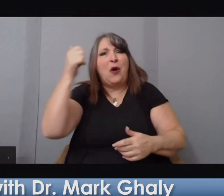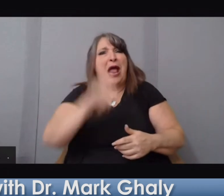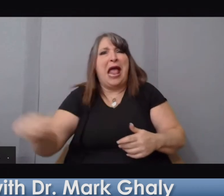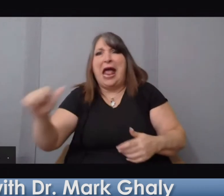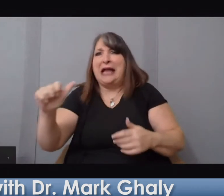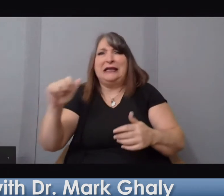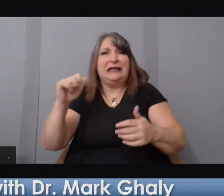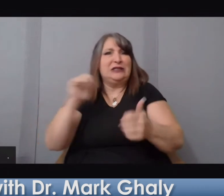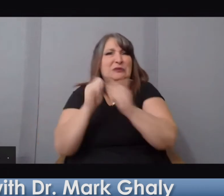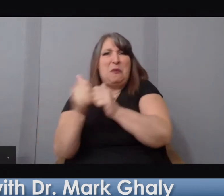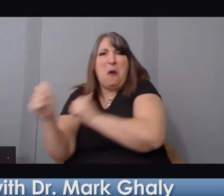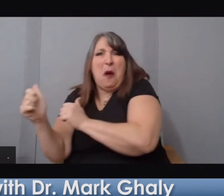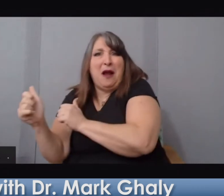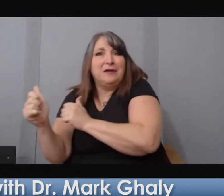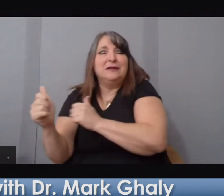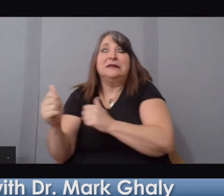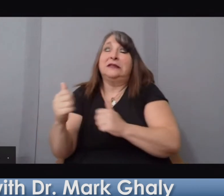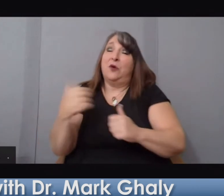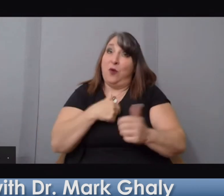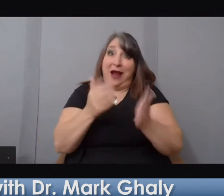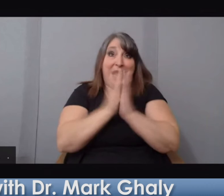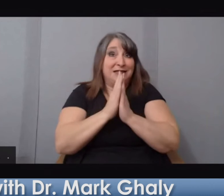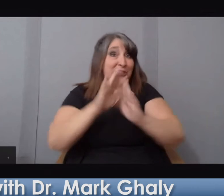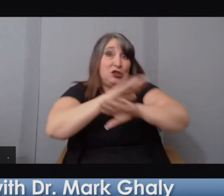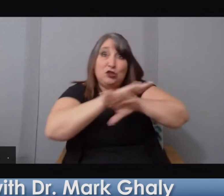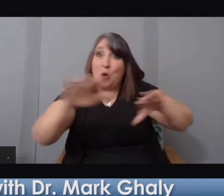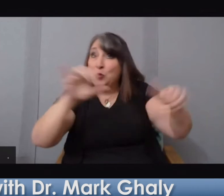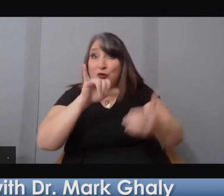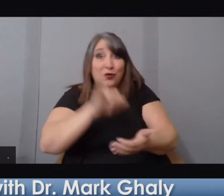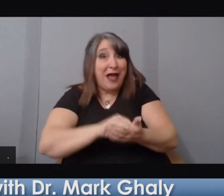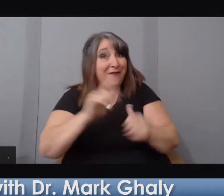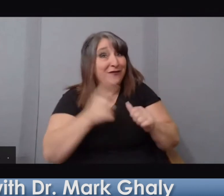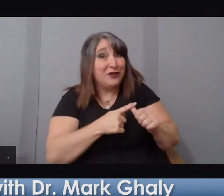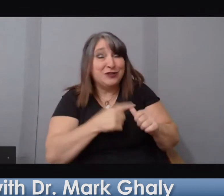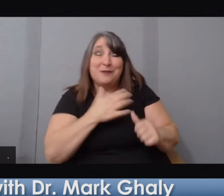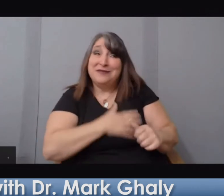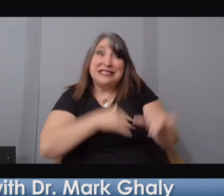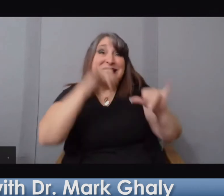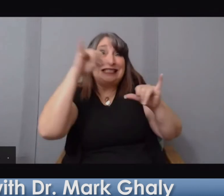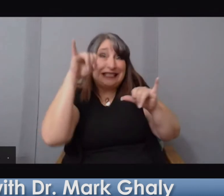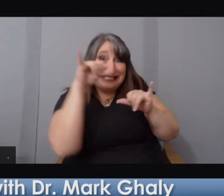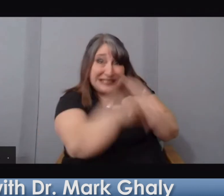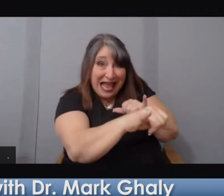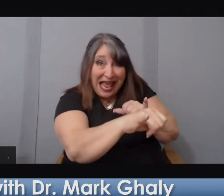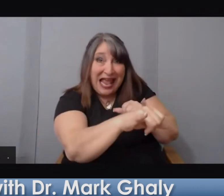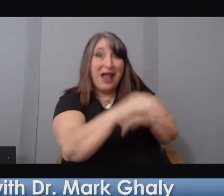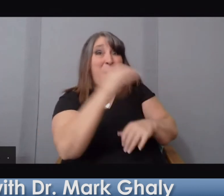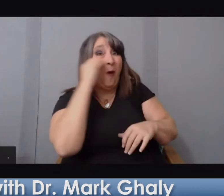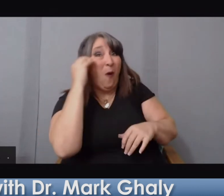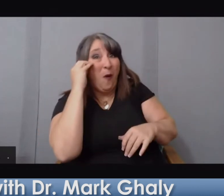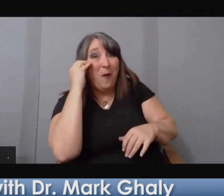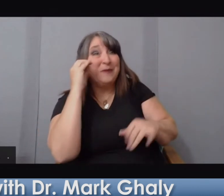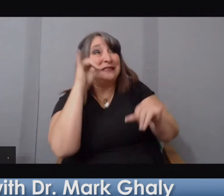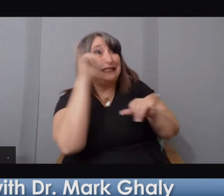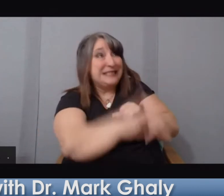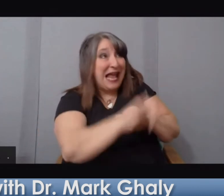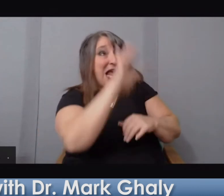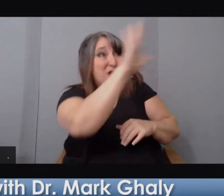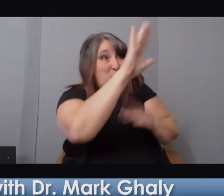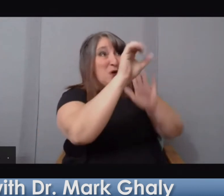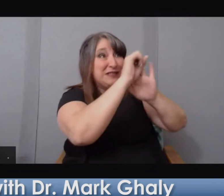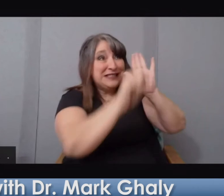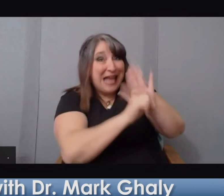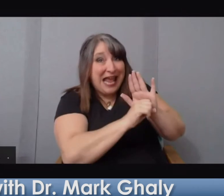them, first off, not to do that, to make the decision to stay local, stay home. That